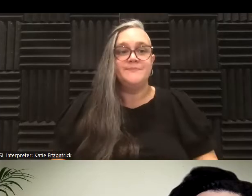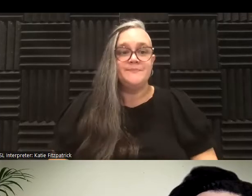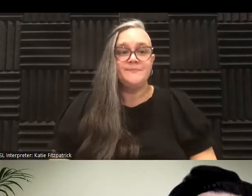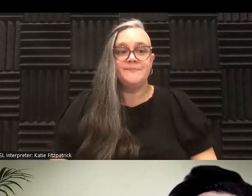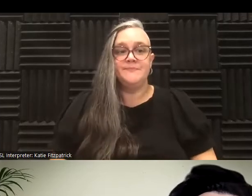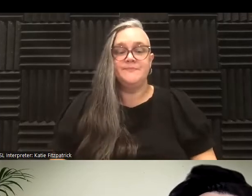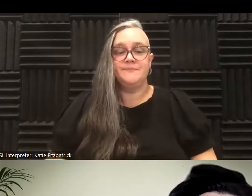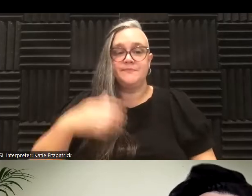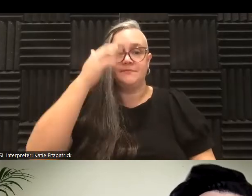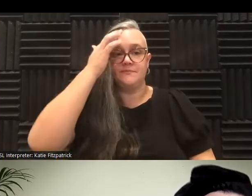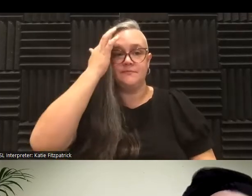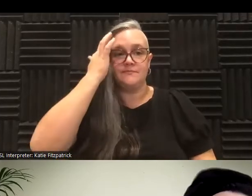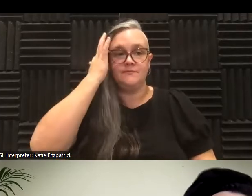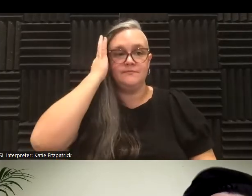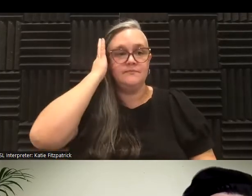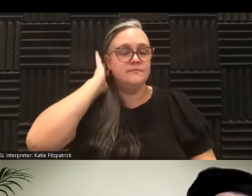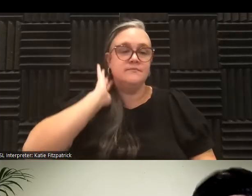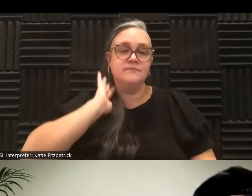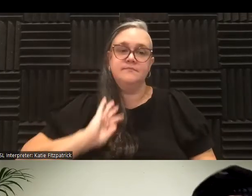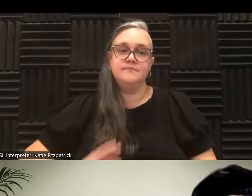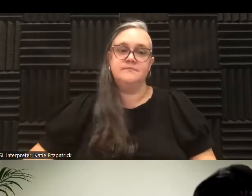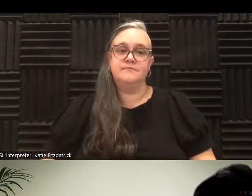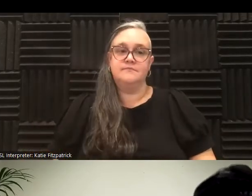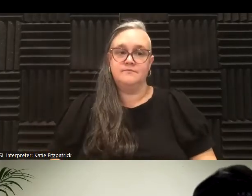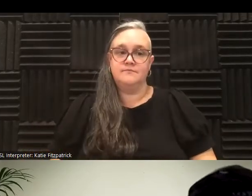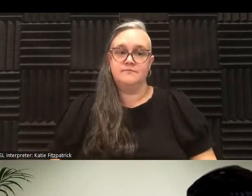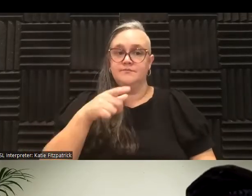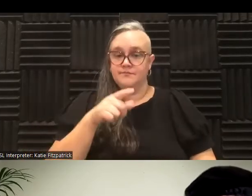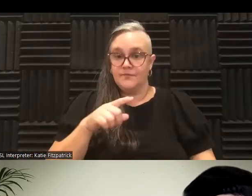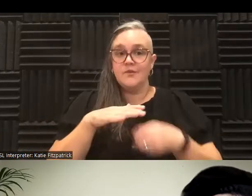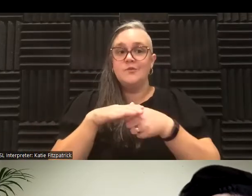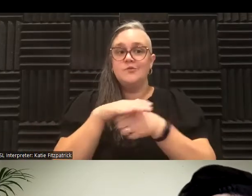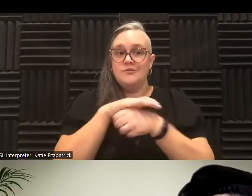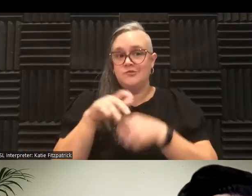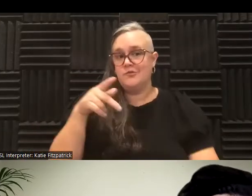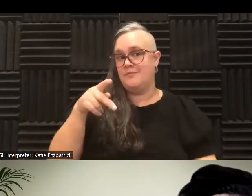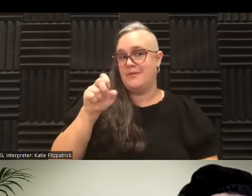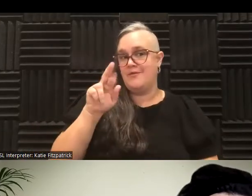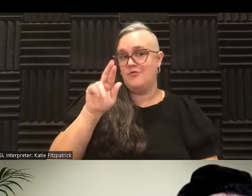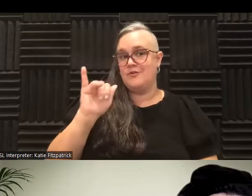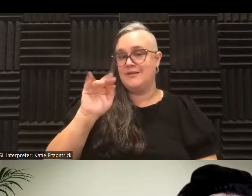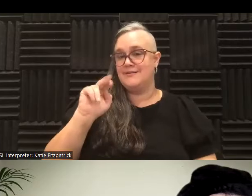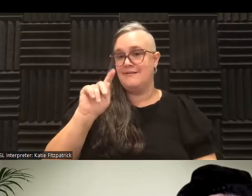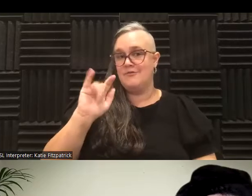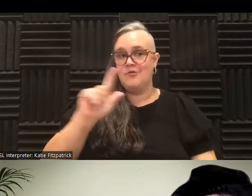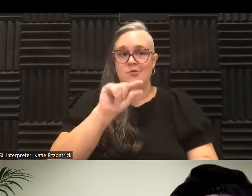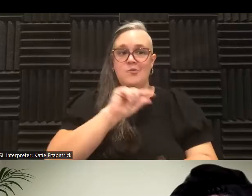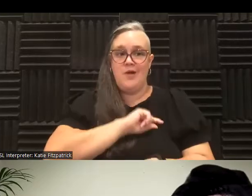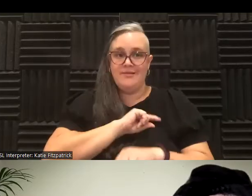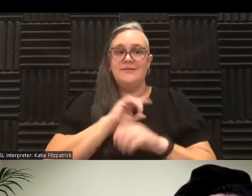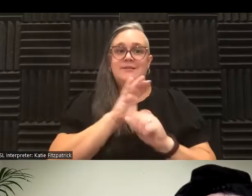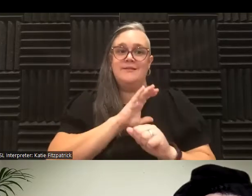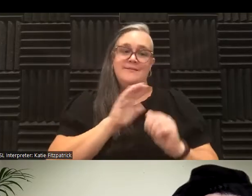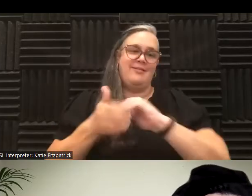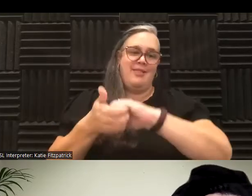We additionally have our regional perinatal quality improvement collaboratives, quality collaboratives in Michigan.